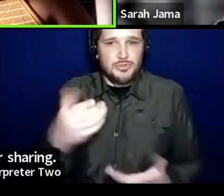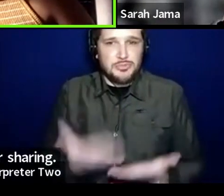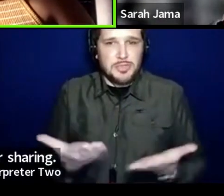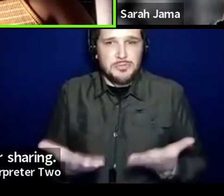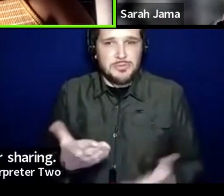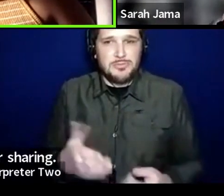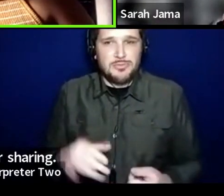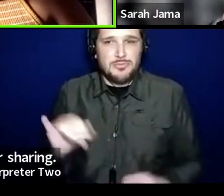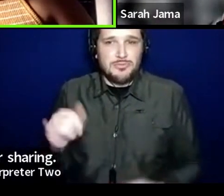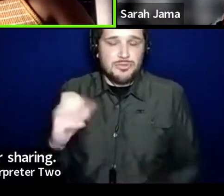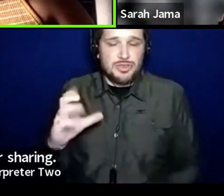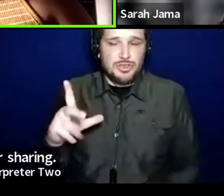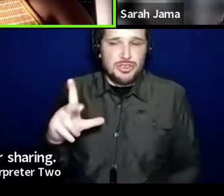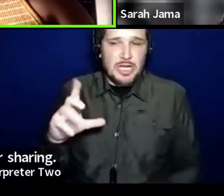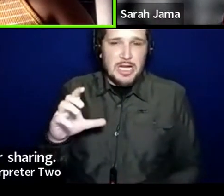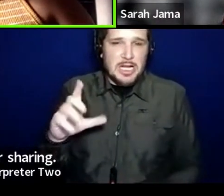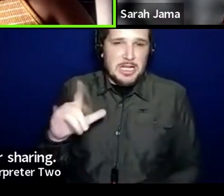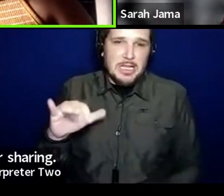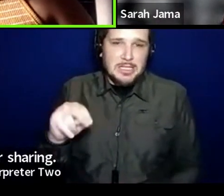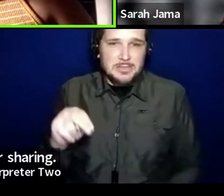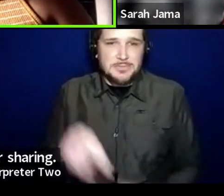Jaclyn,